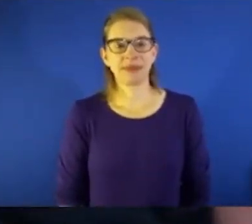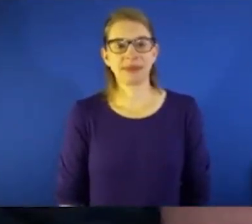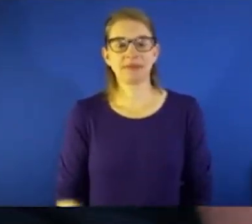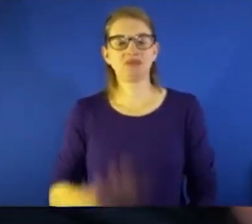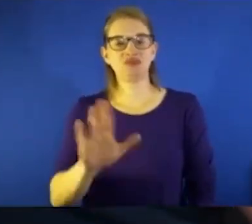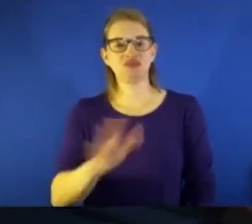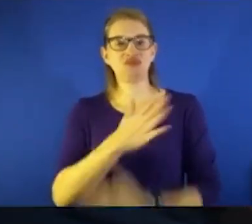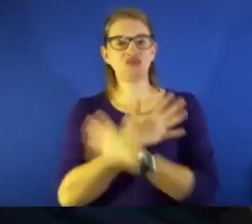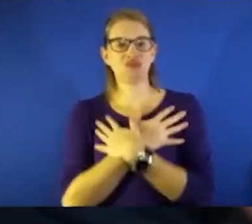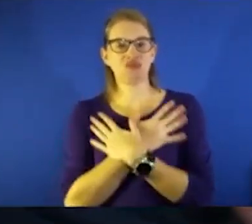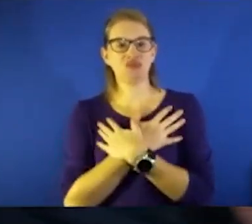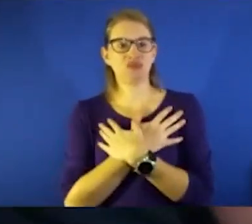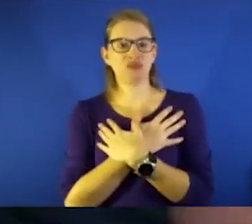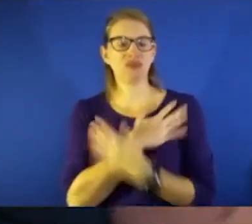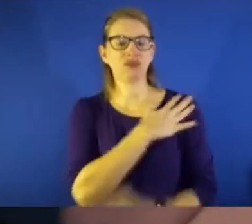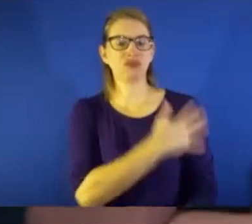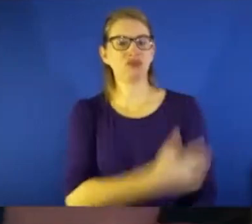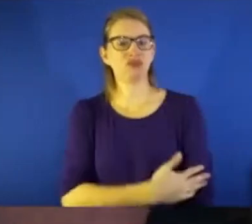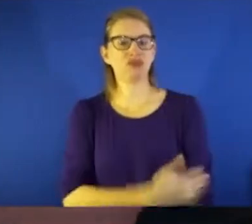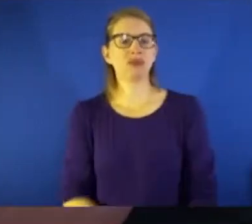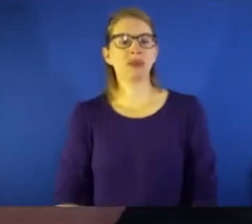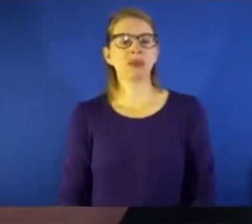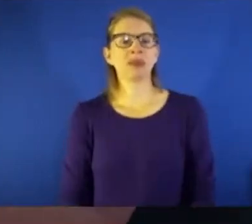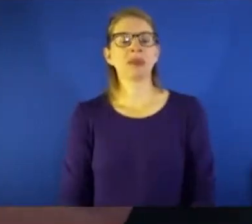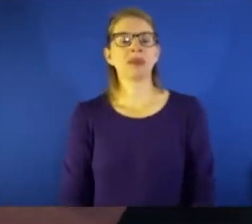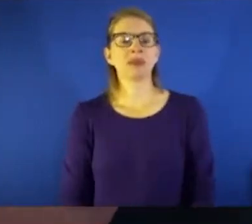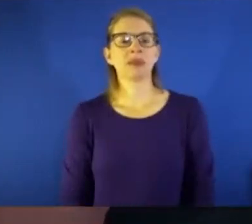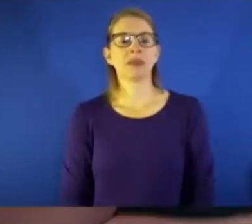Yeah, just let it hang. Good job.